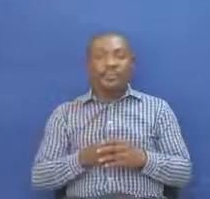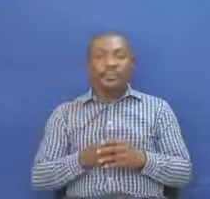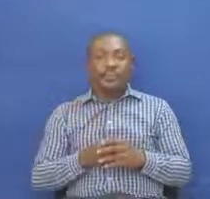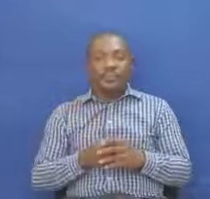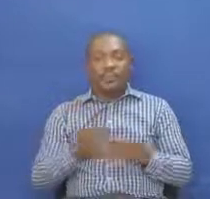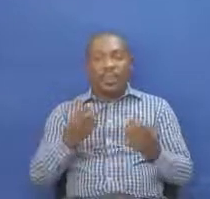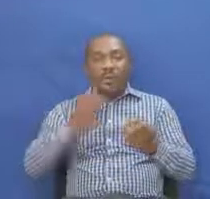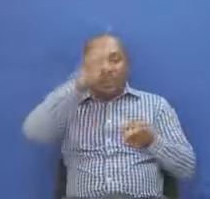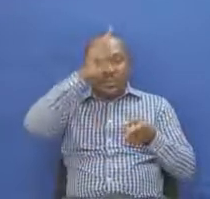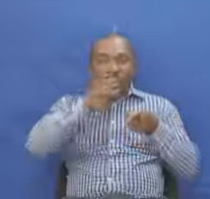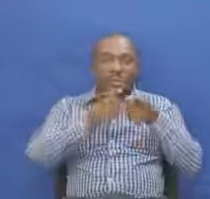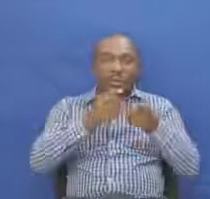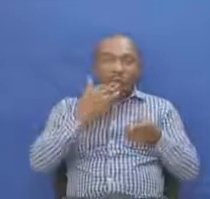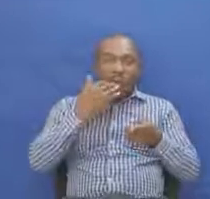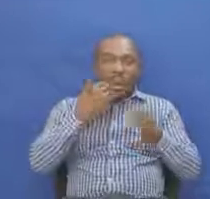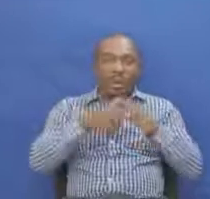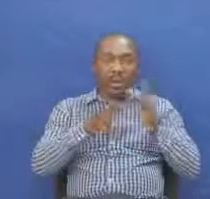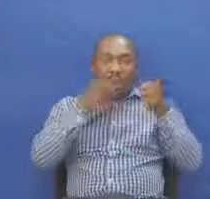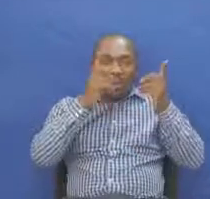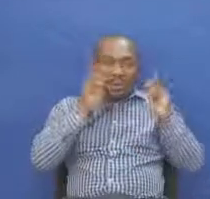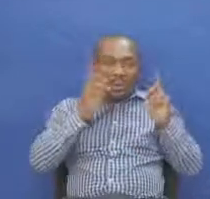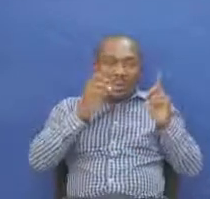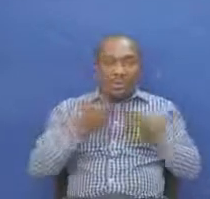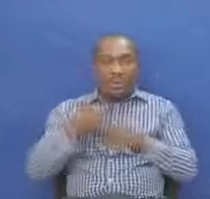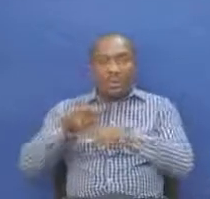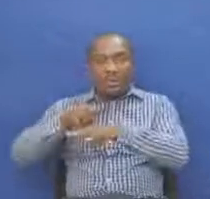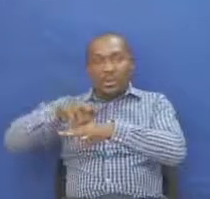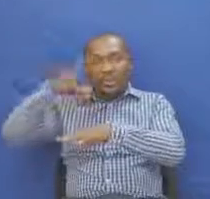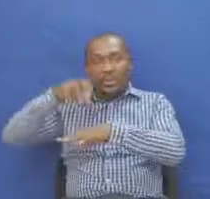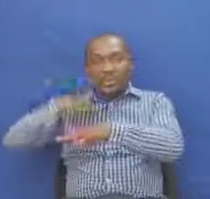Okay, we have also another importance.